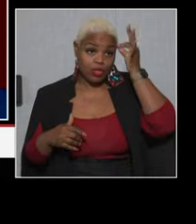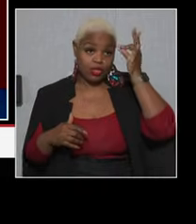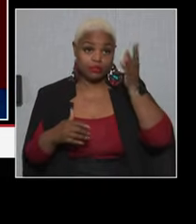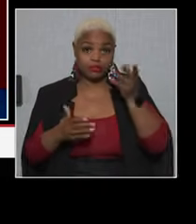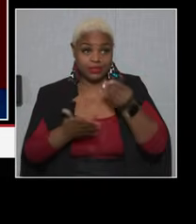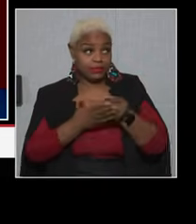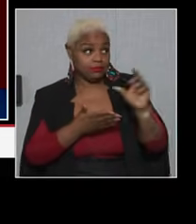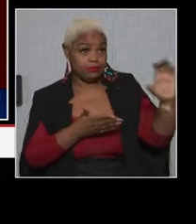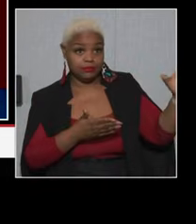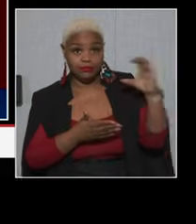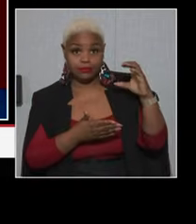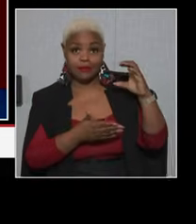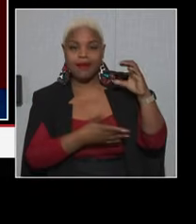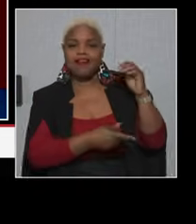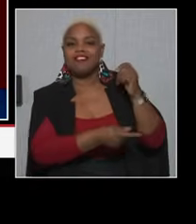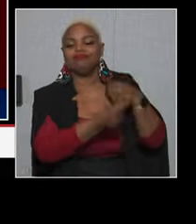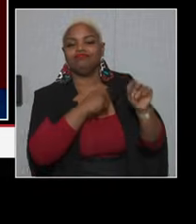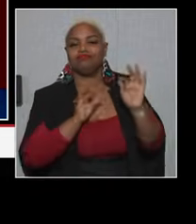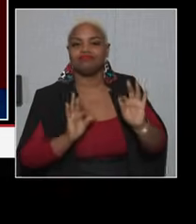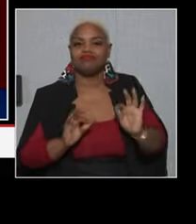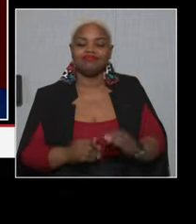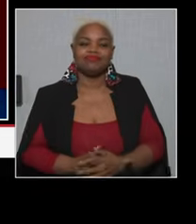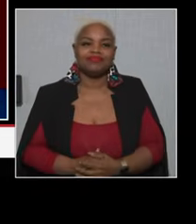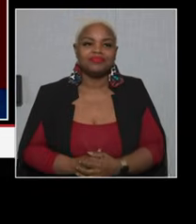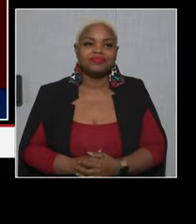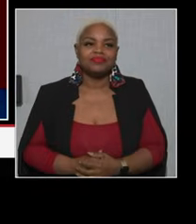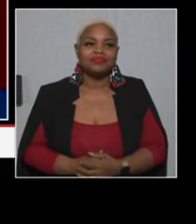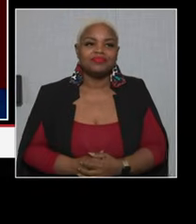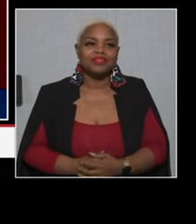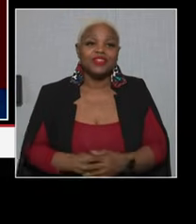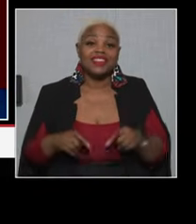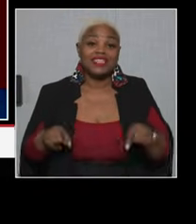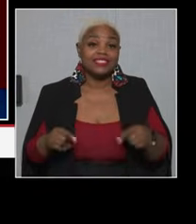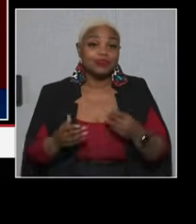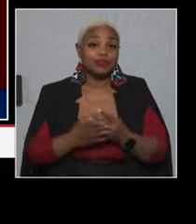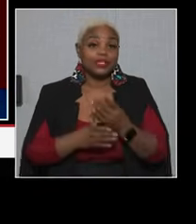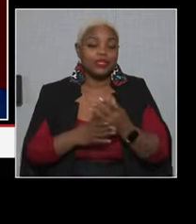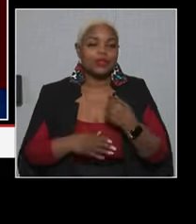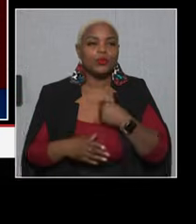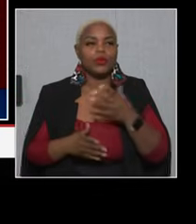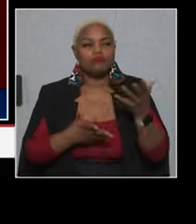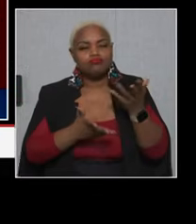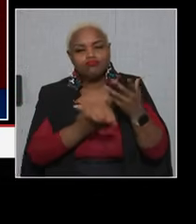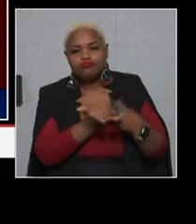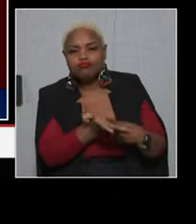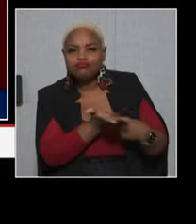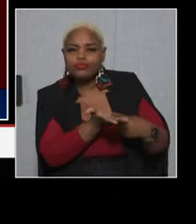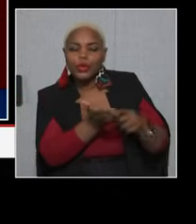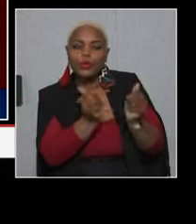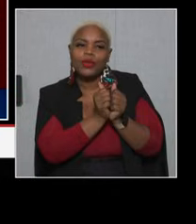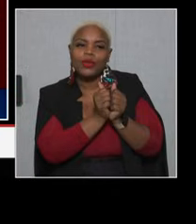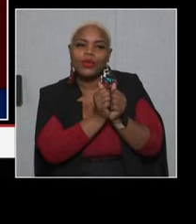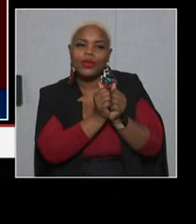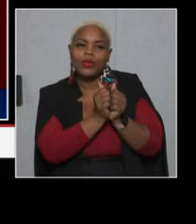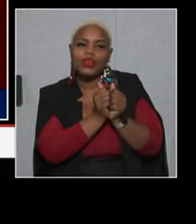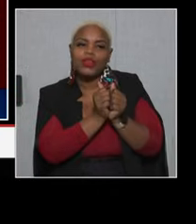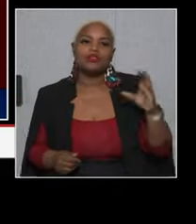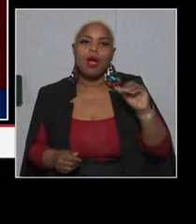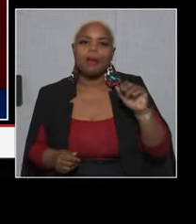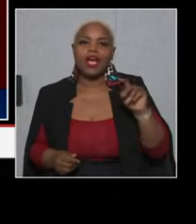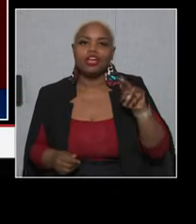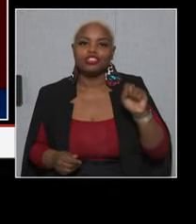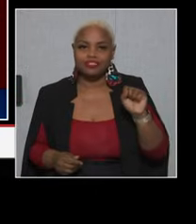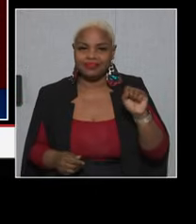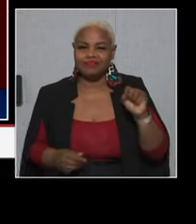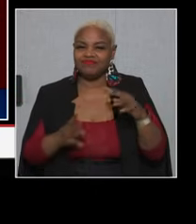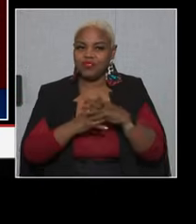This spring, we inked a deal with the Washington Commanders, and in late summer, the council